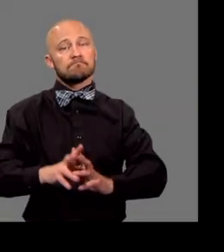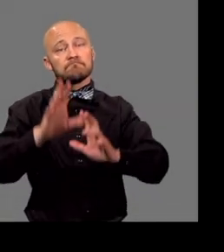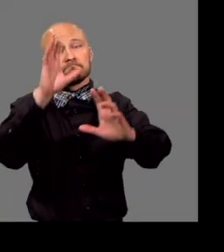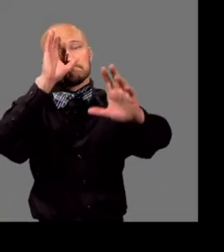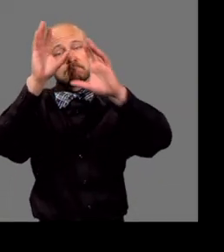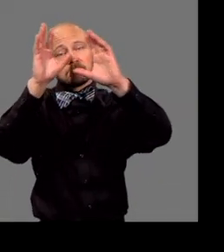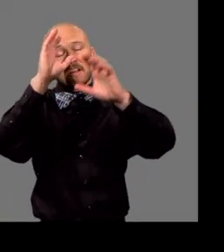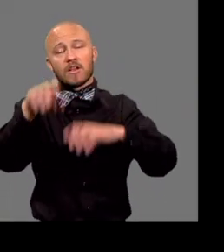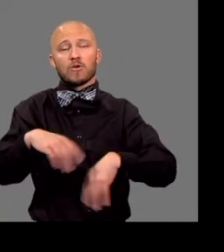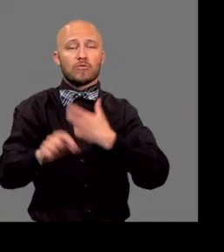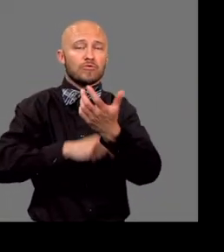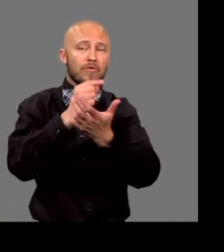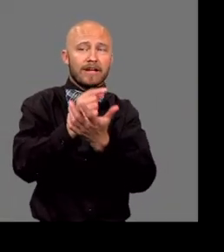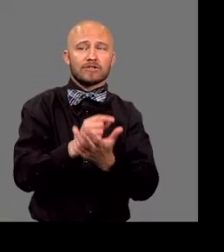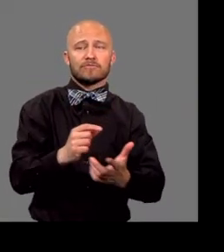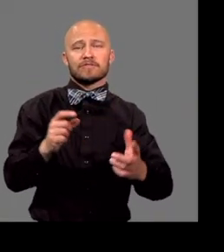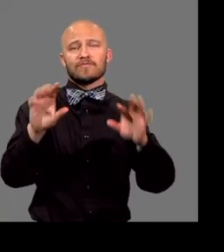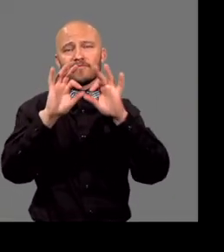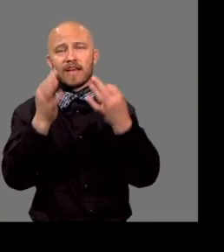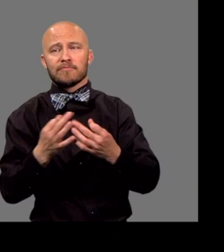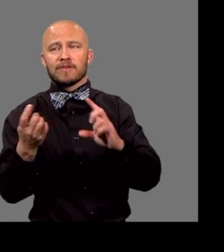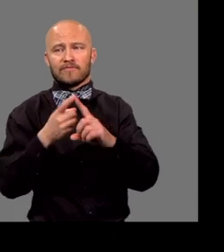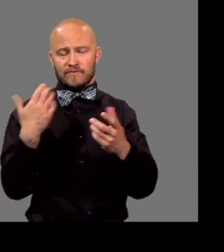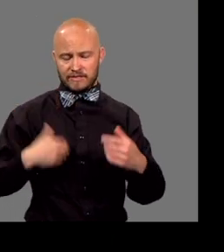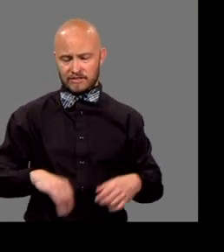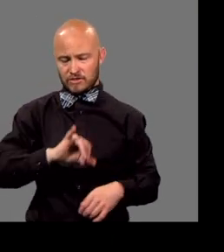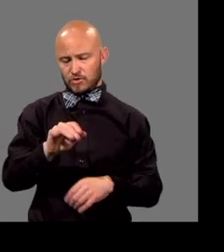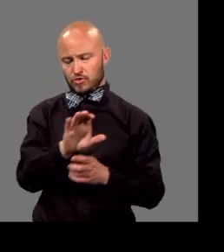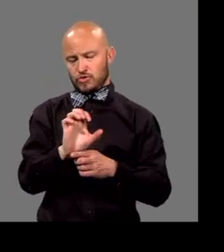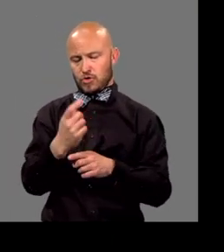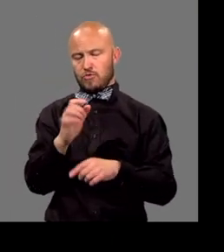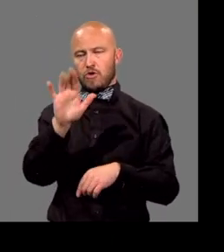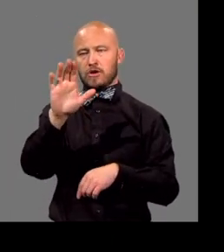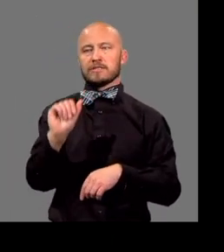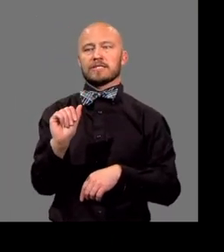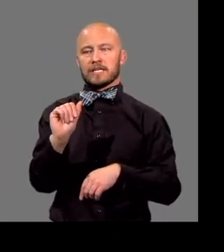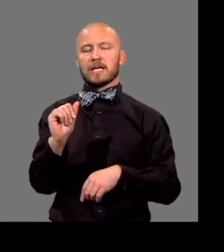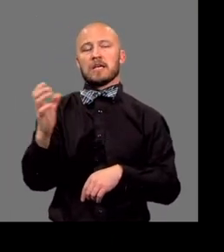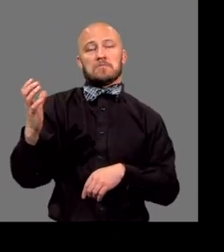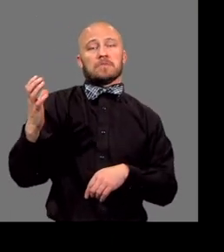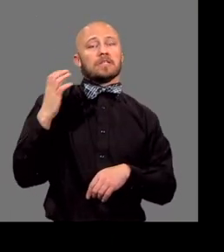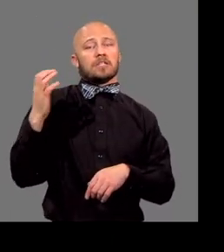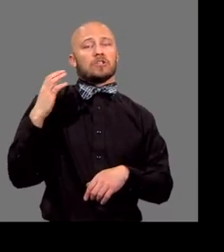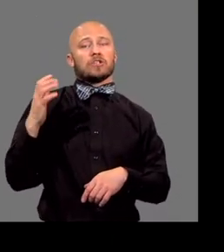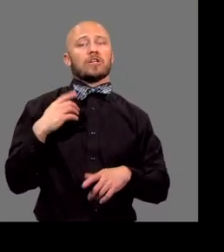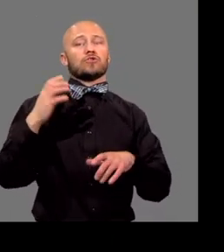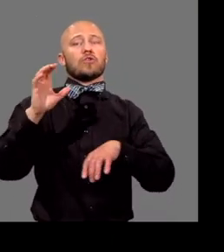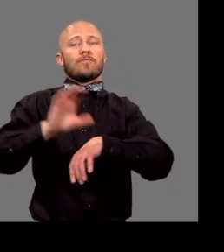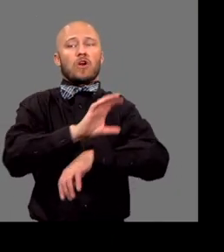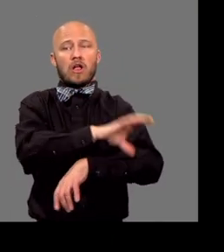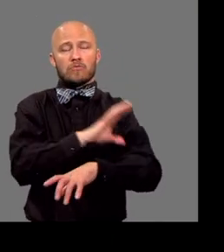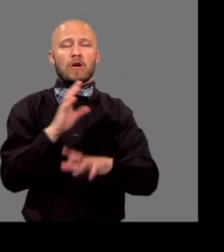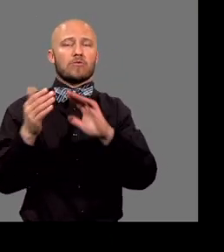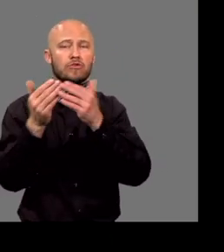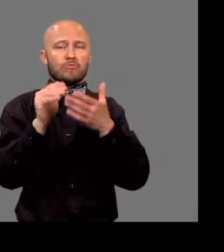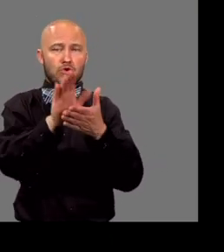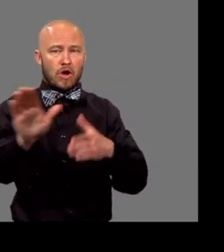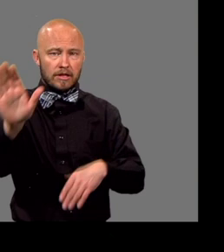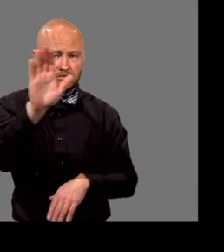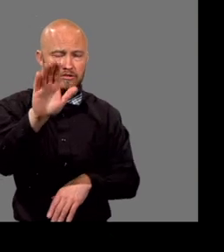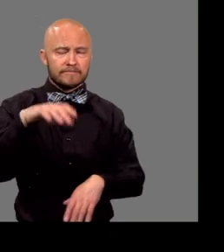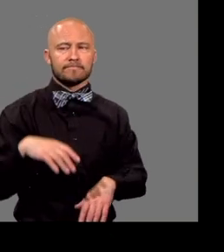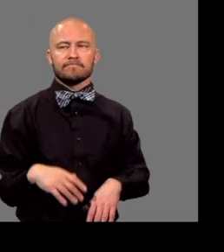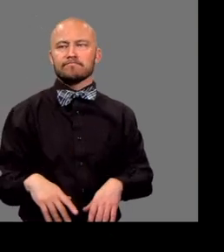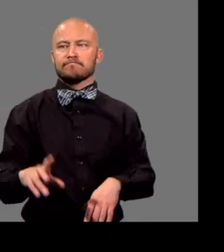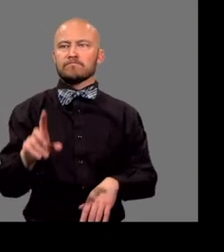Hello, graduates, family members, friends, and colleagues. I'm Joe Garcia, Chancellor of the Colorado Community College System, and I'm thrilled to be with you